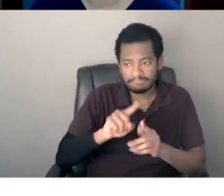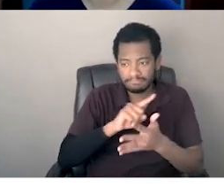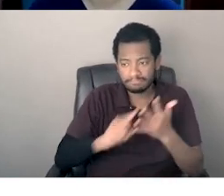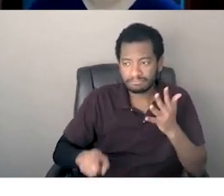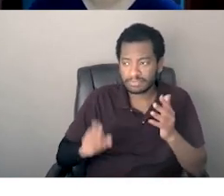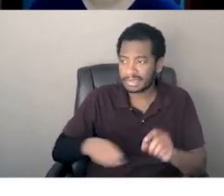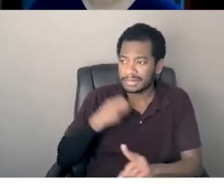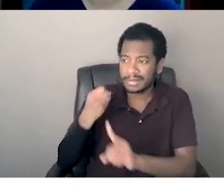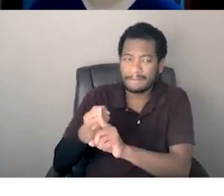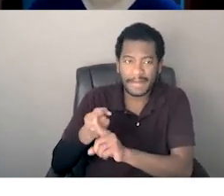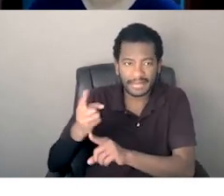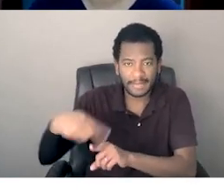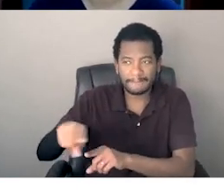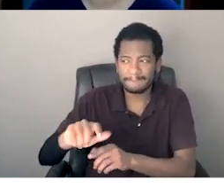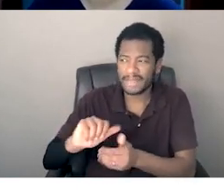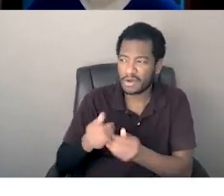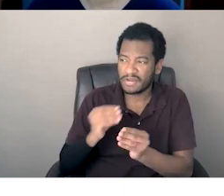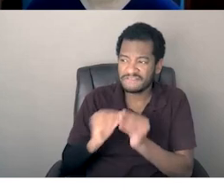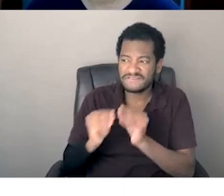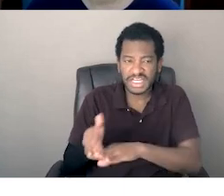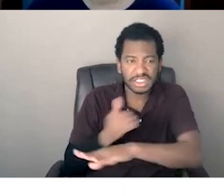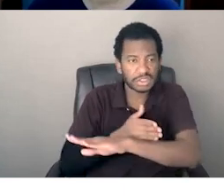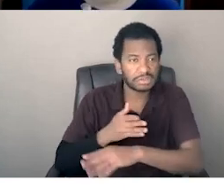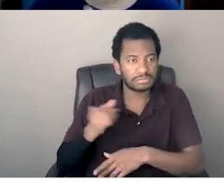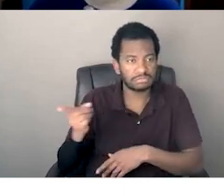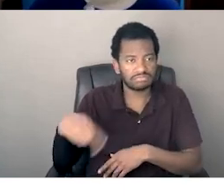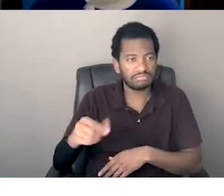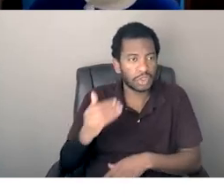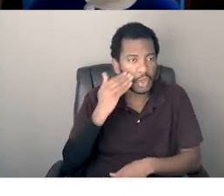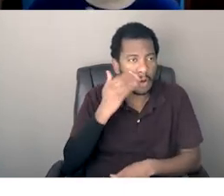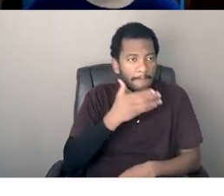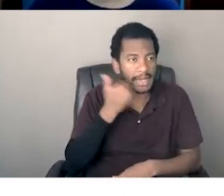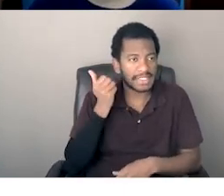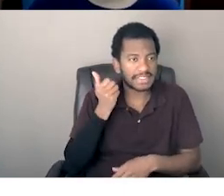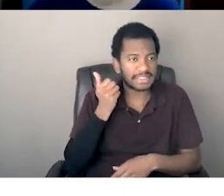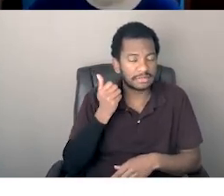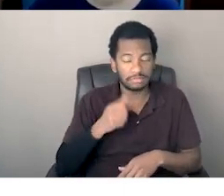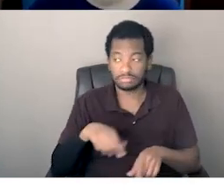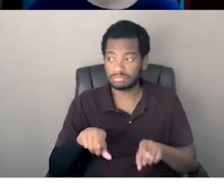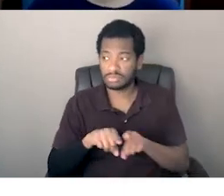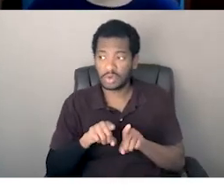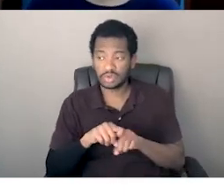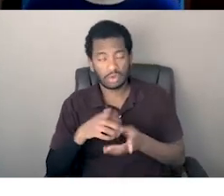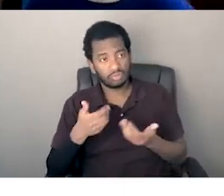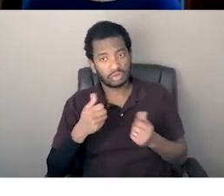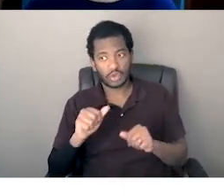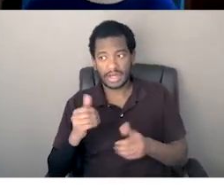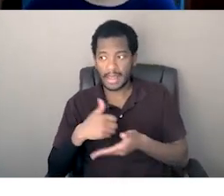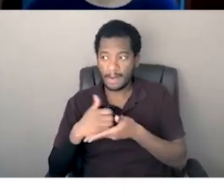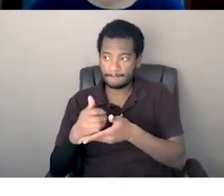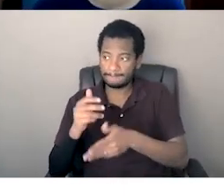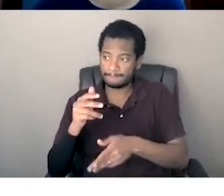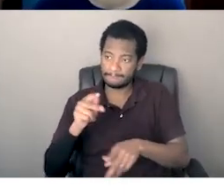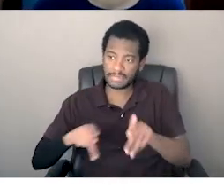how to move forward. Also, well-being orientation is all about trying to help people thrive in communities. So how can